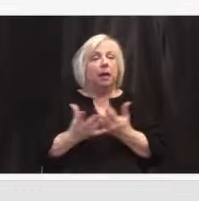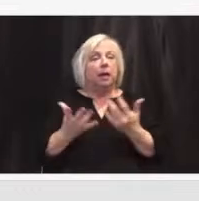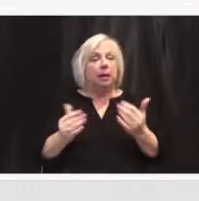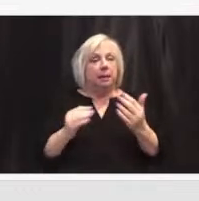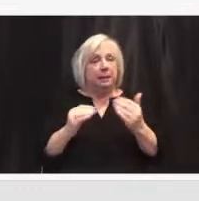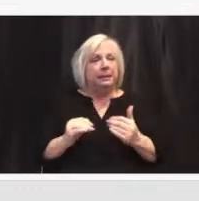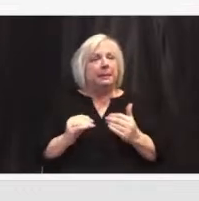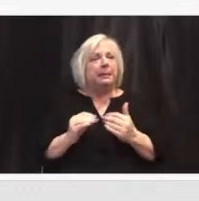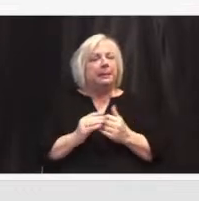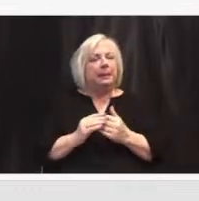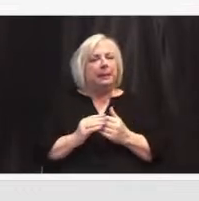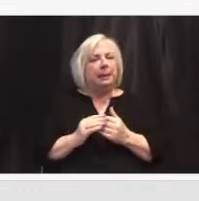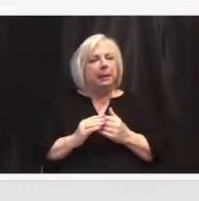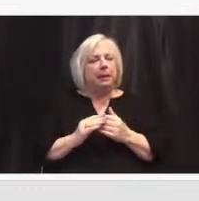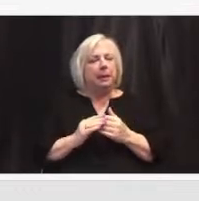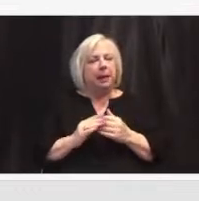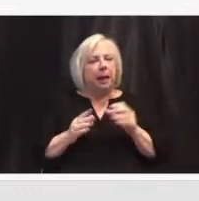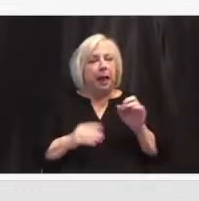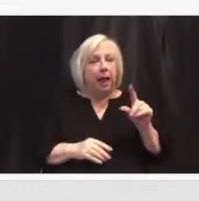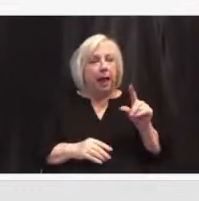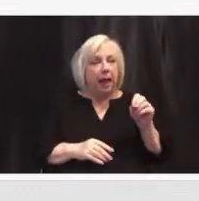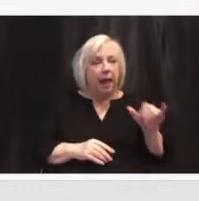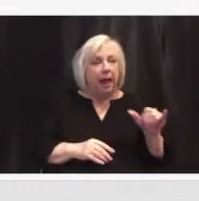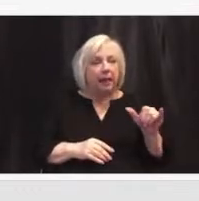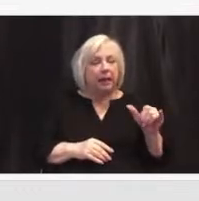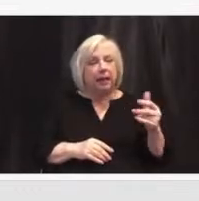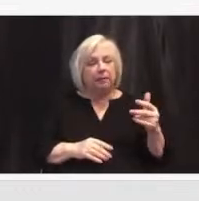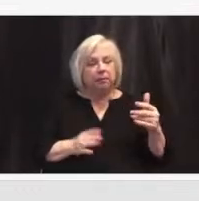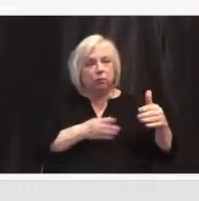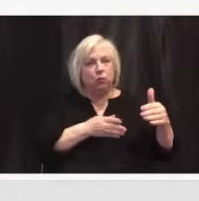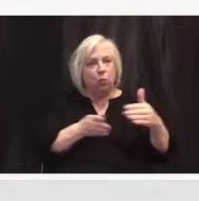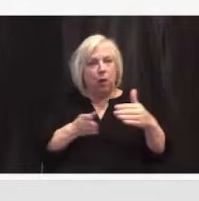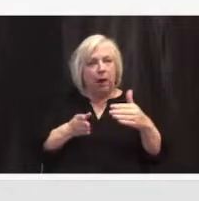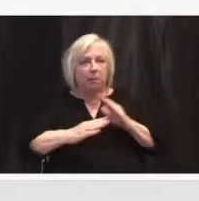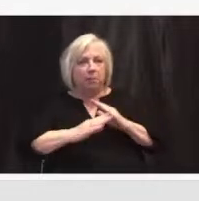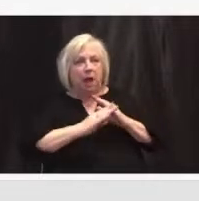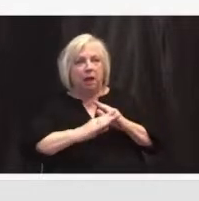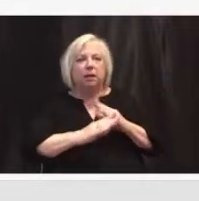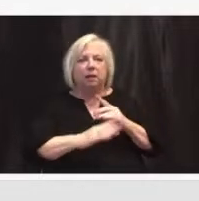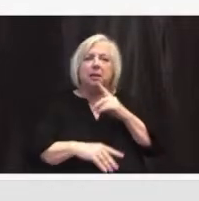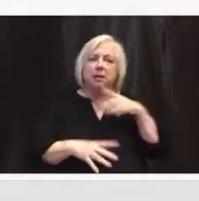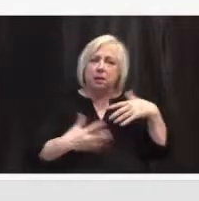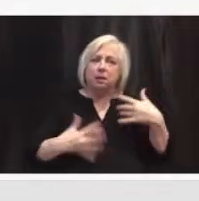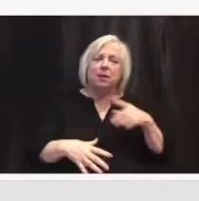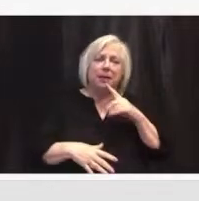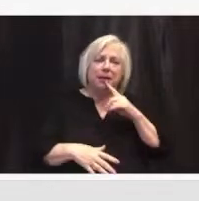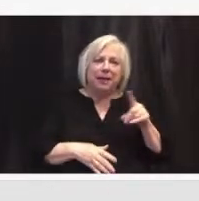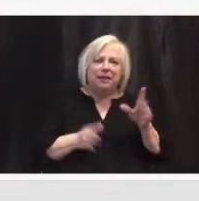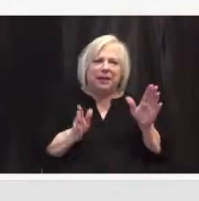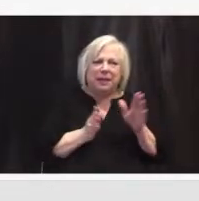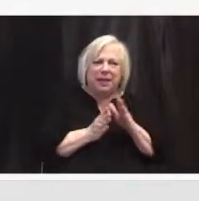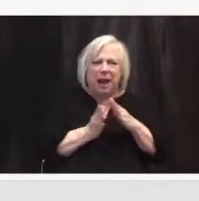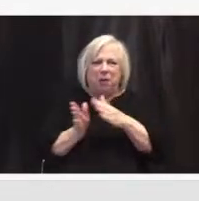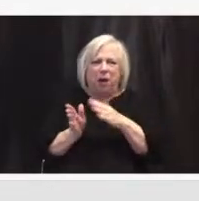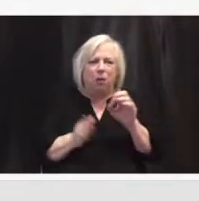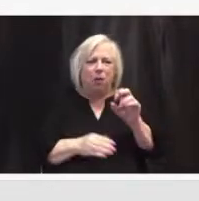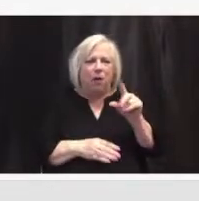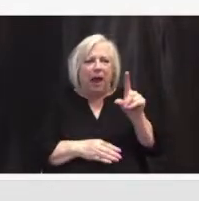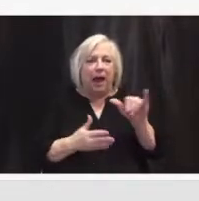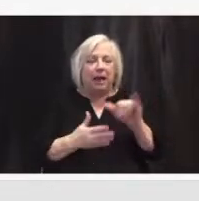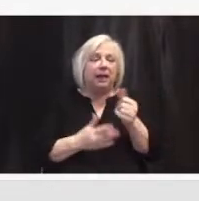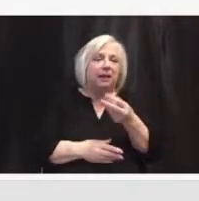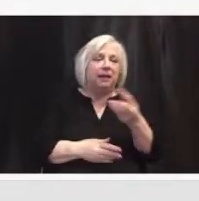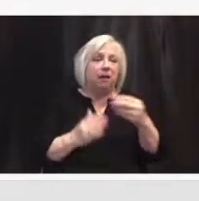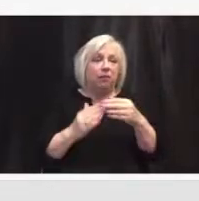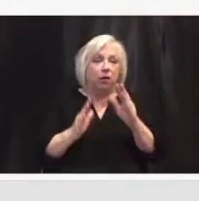Regarding blocking of the alleyway, it is a really, narrow alley that's shared by several homes.